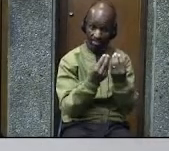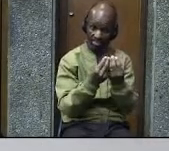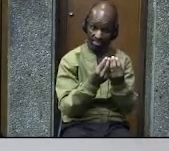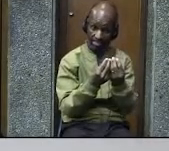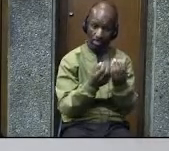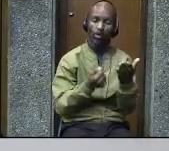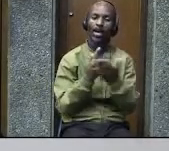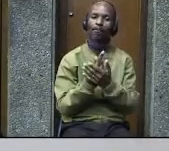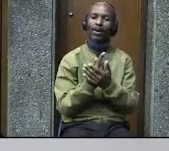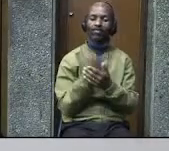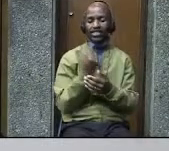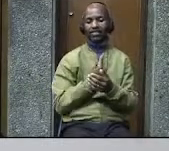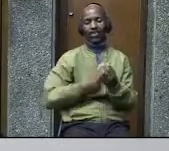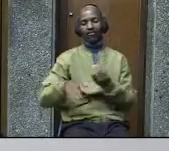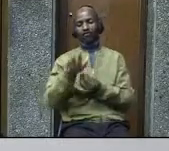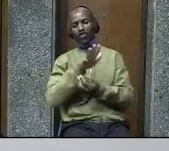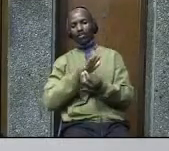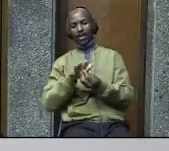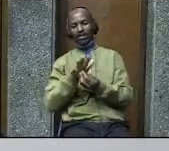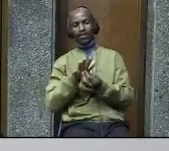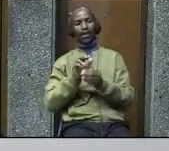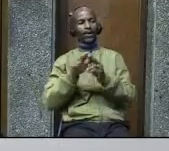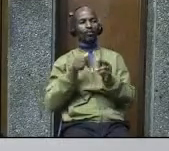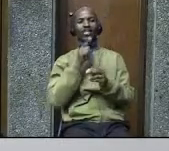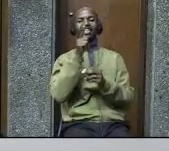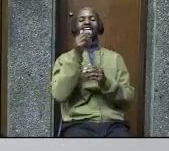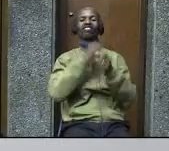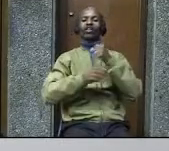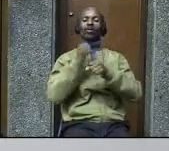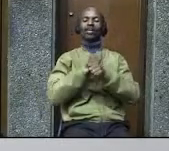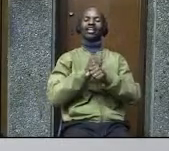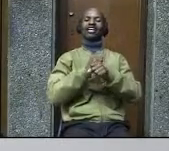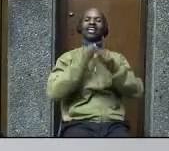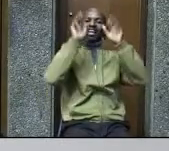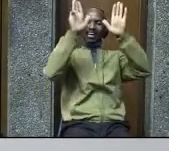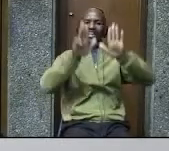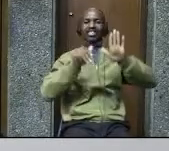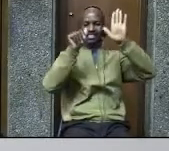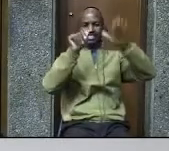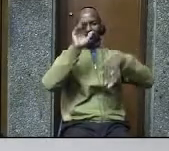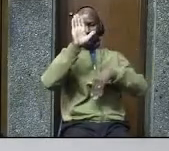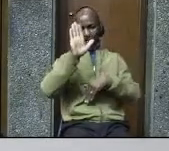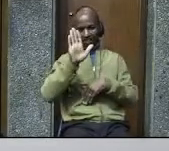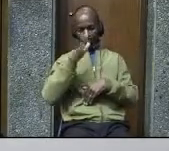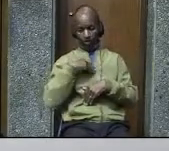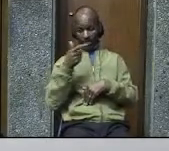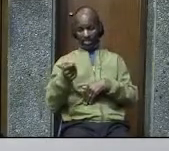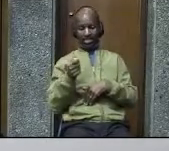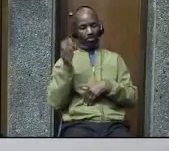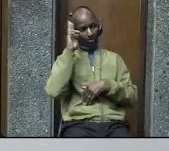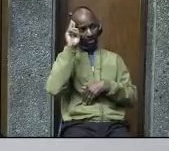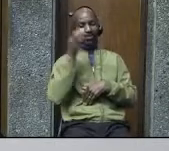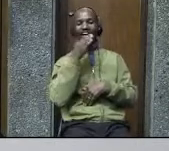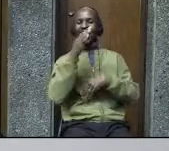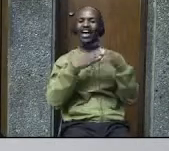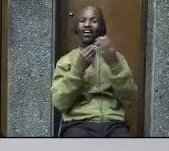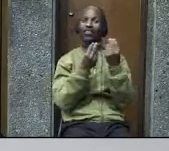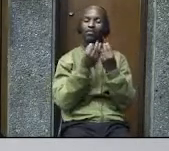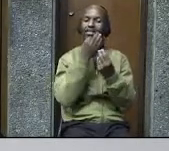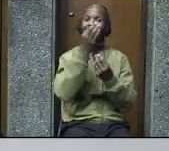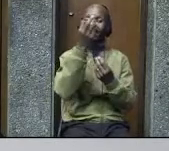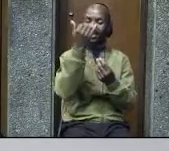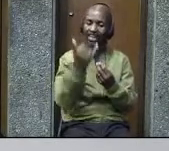to happen for her and her family? Only to be told from 1965, hence I'm saying we're taking note of whatever that has been